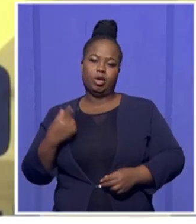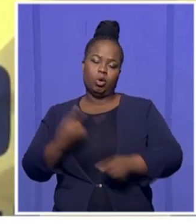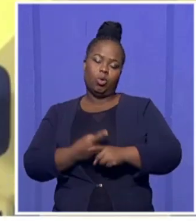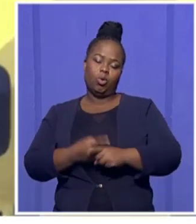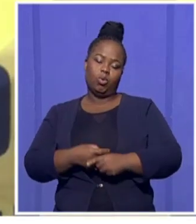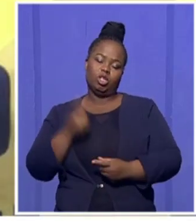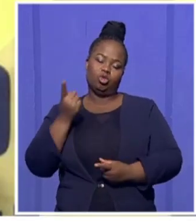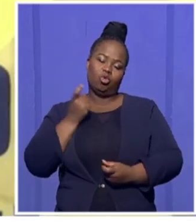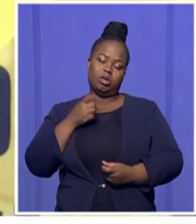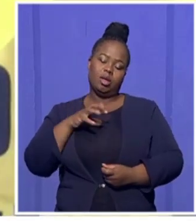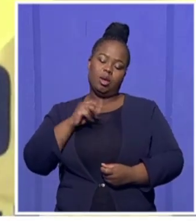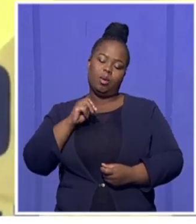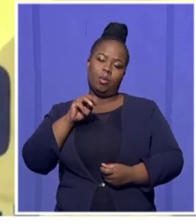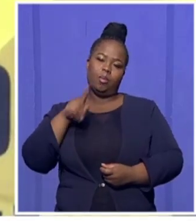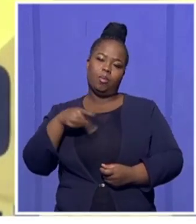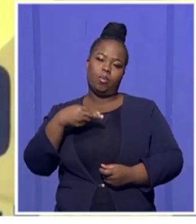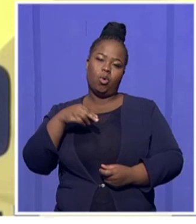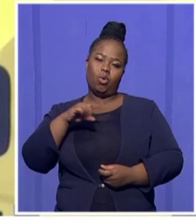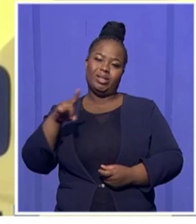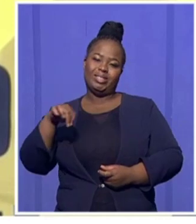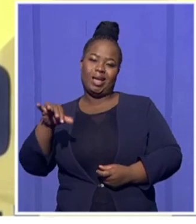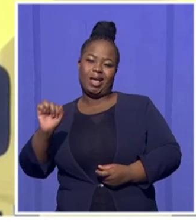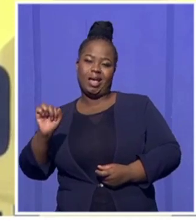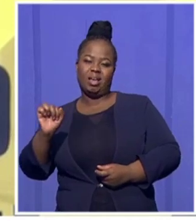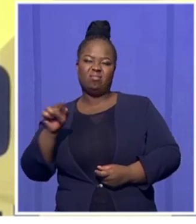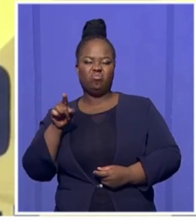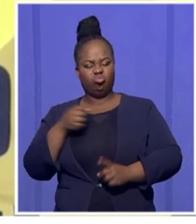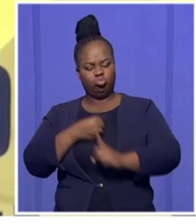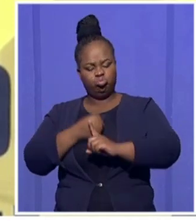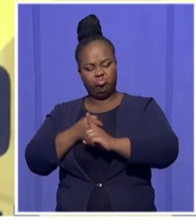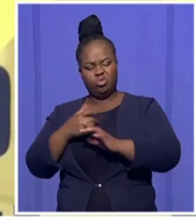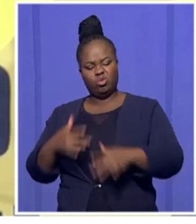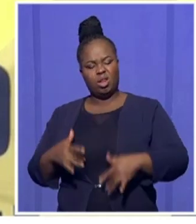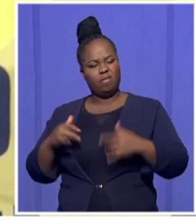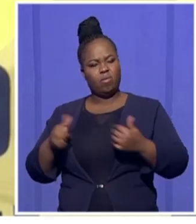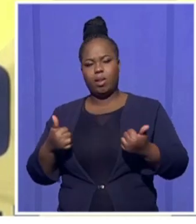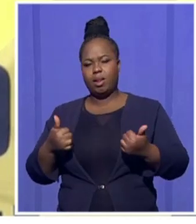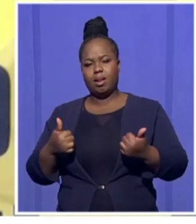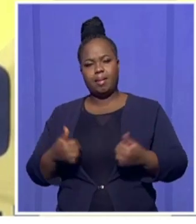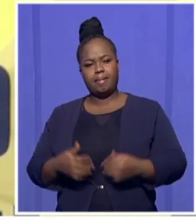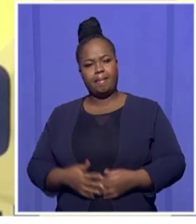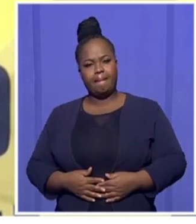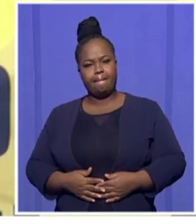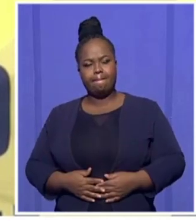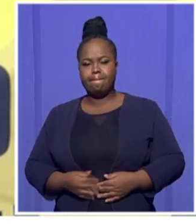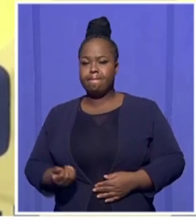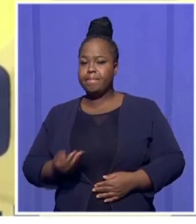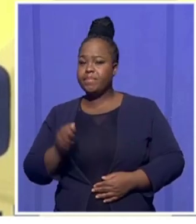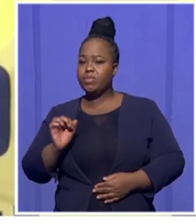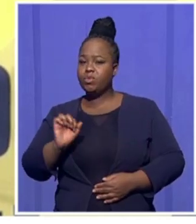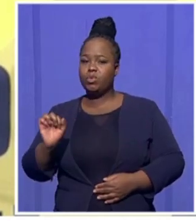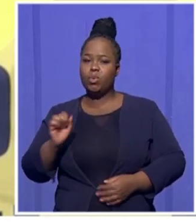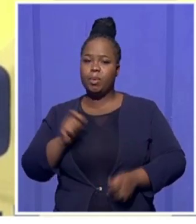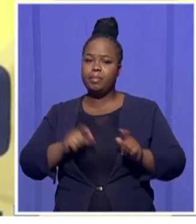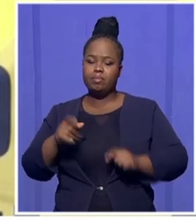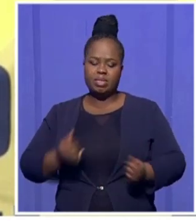you, you fought the good fight and served your people